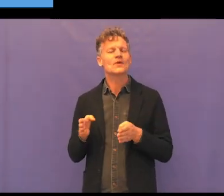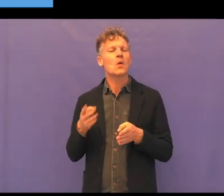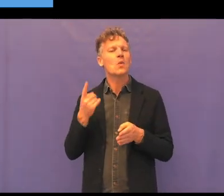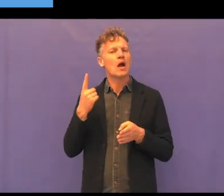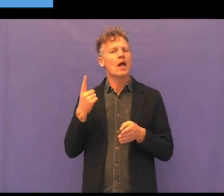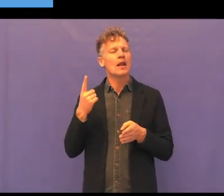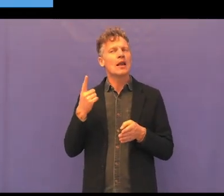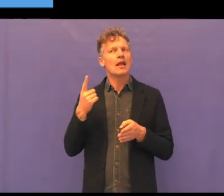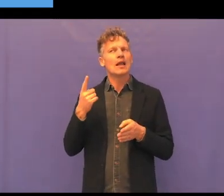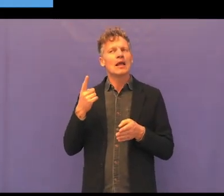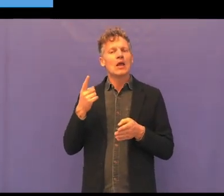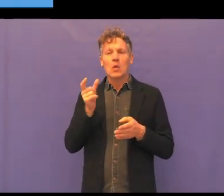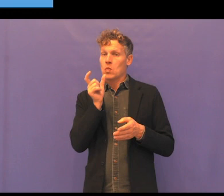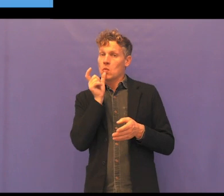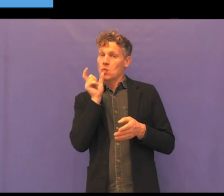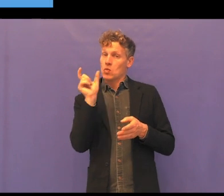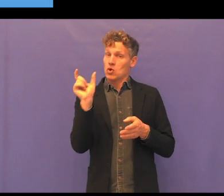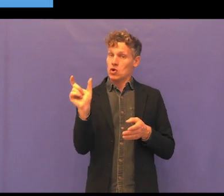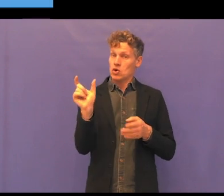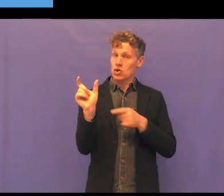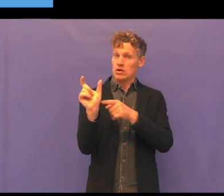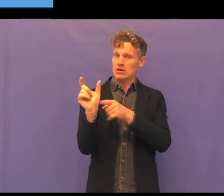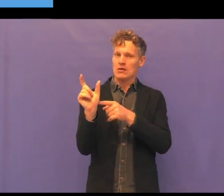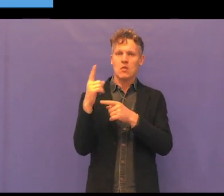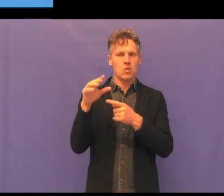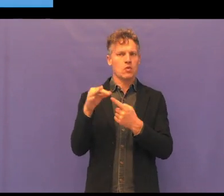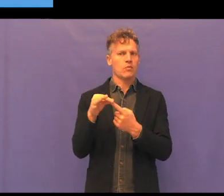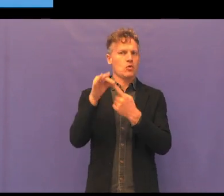particular resources, minerals,